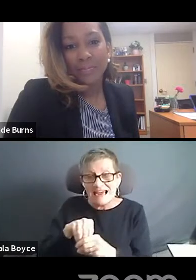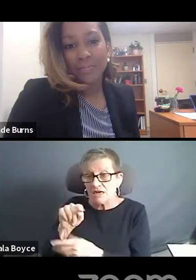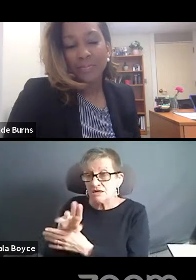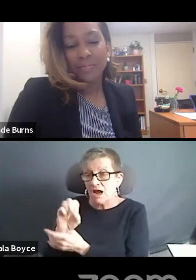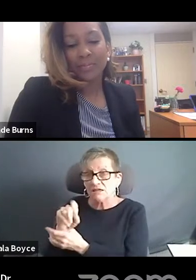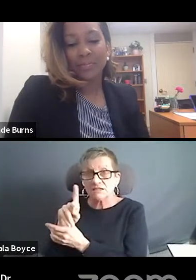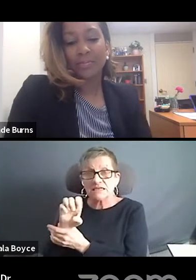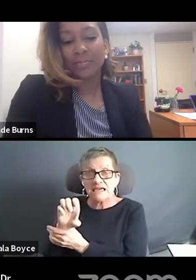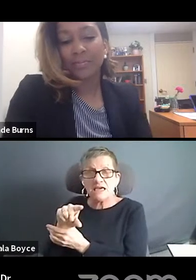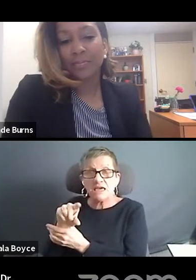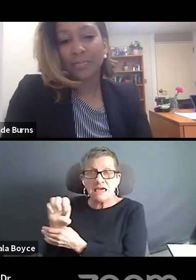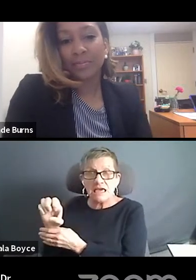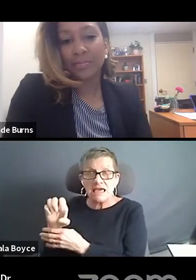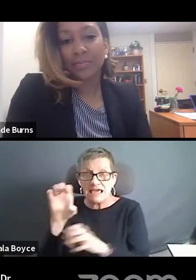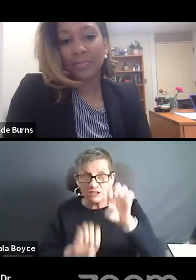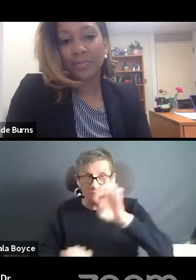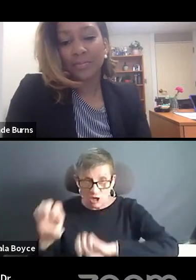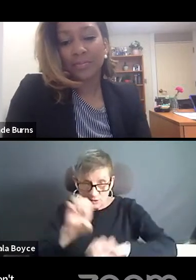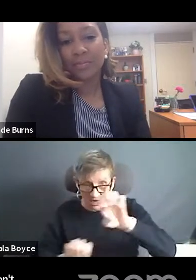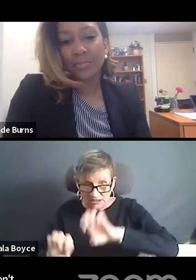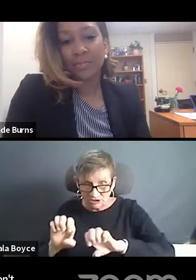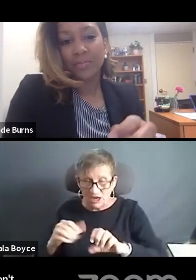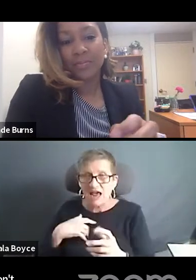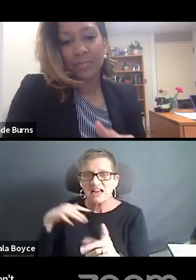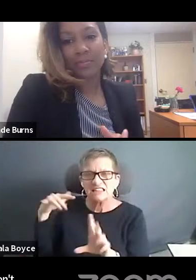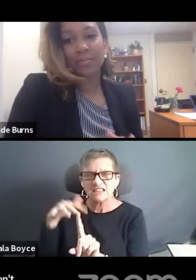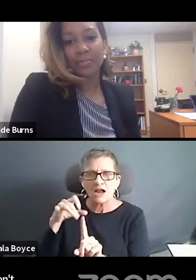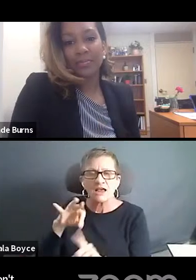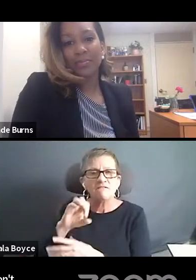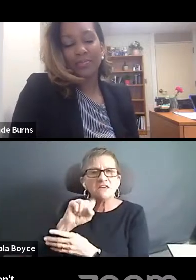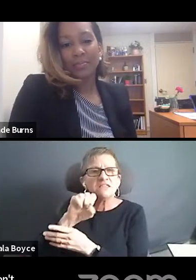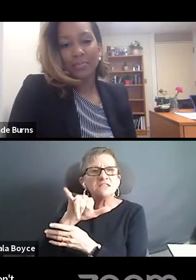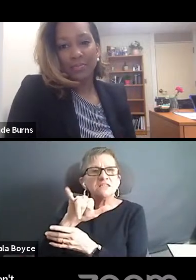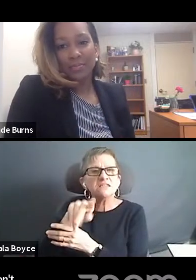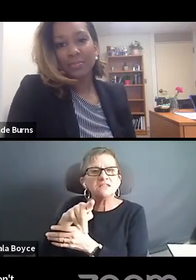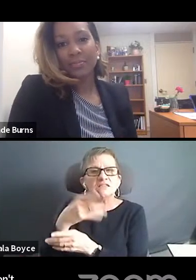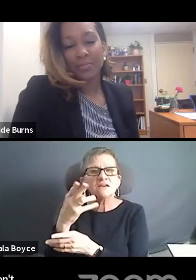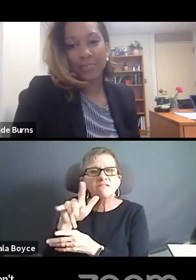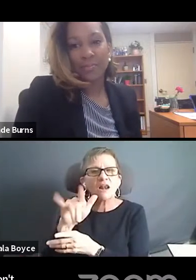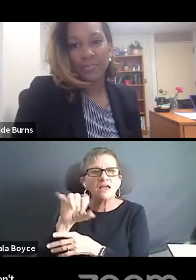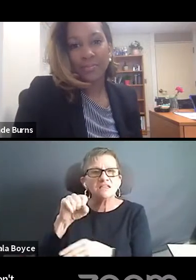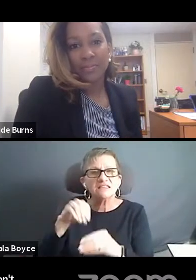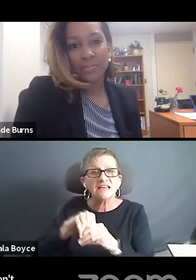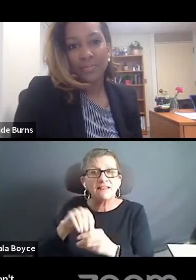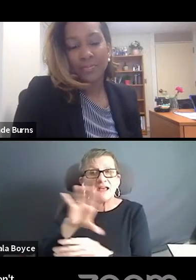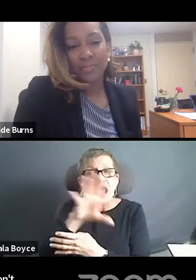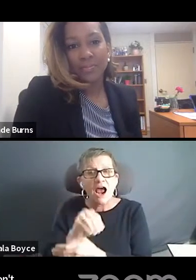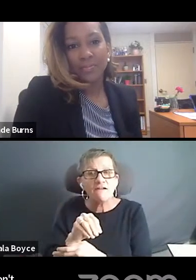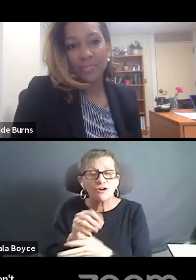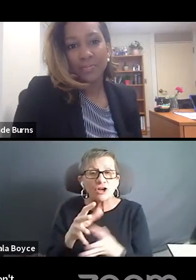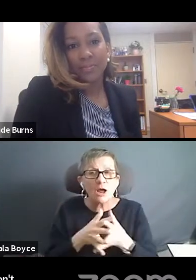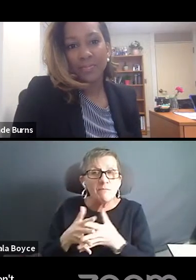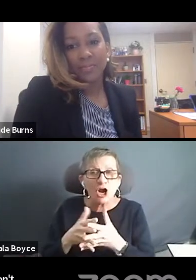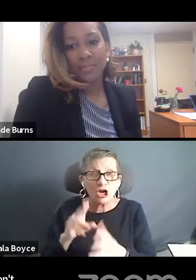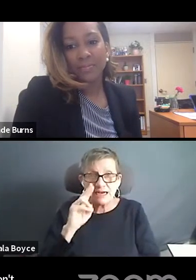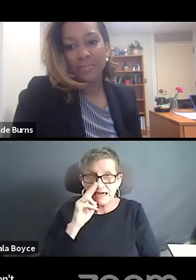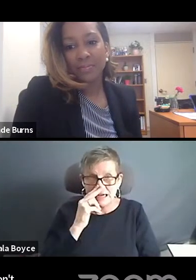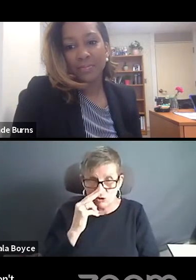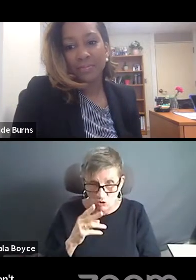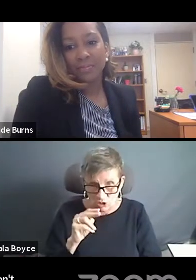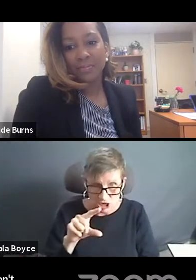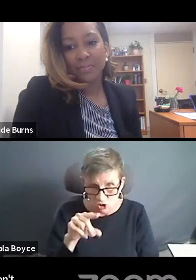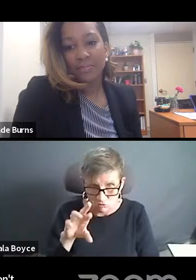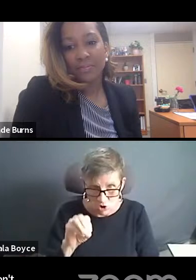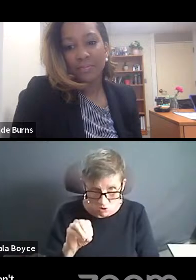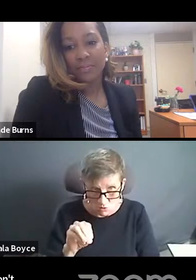Tuskegee experiments was the study of syphilis in the African-American Negro. At the beginning of this,